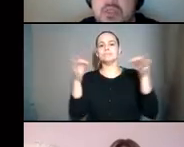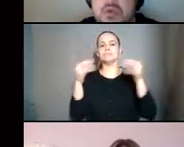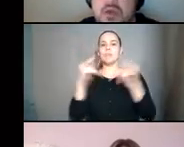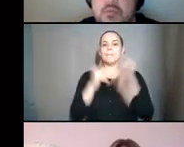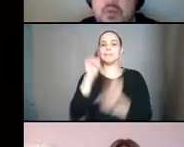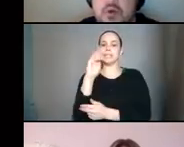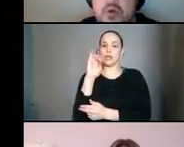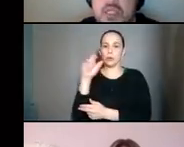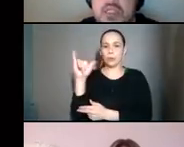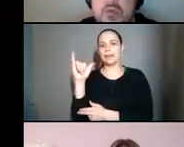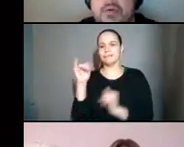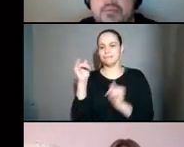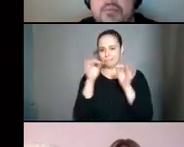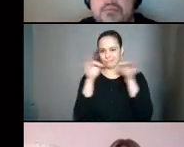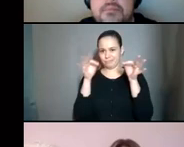times 49.